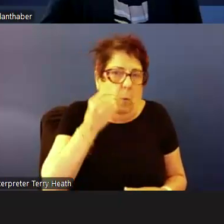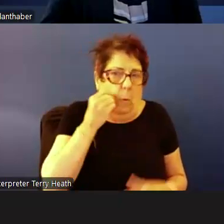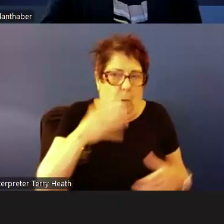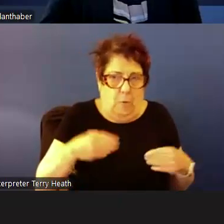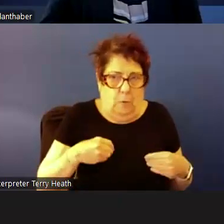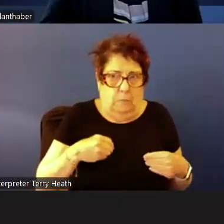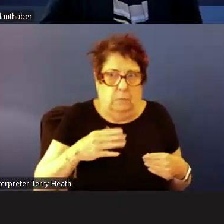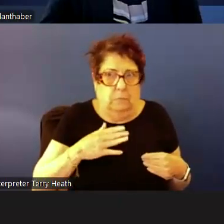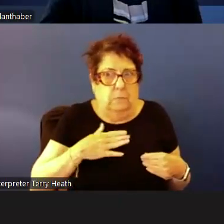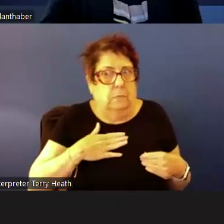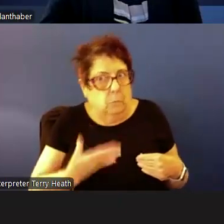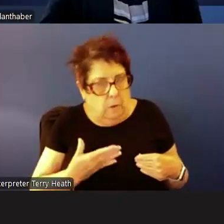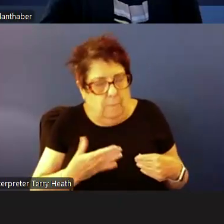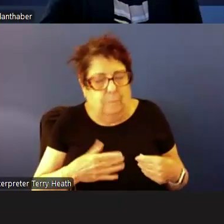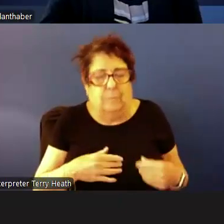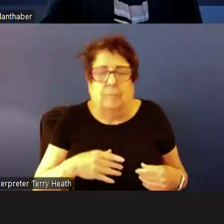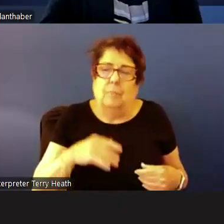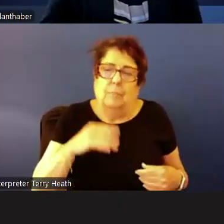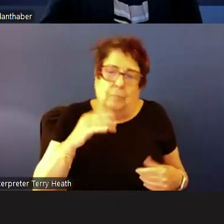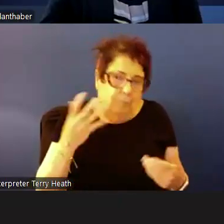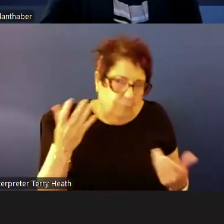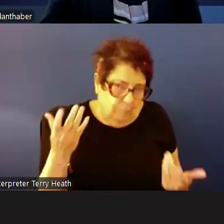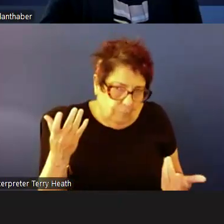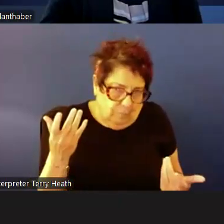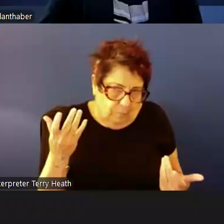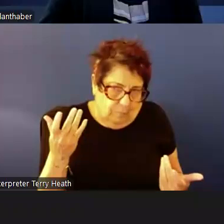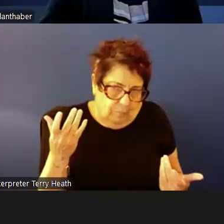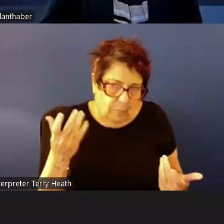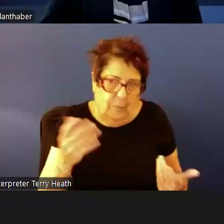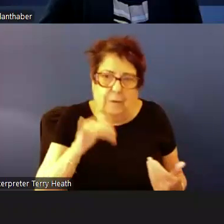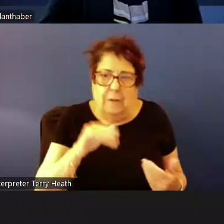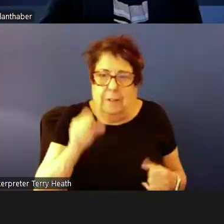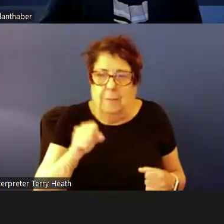So I don't know if that answered the question or if you have any more to add, Jenny.